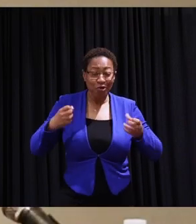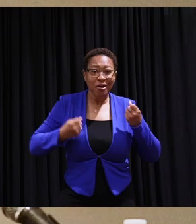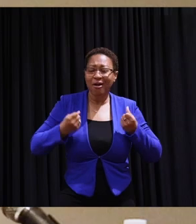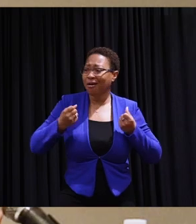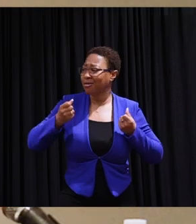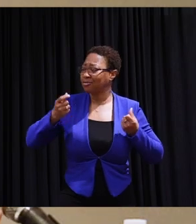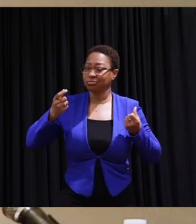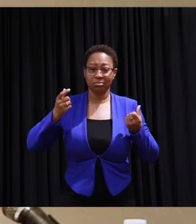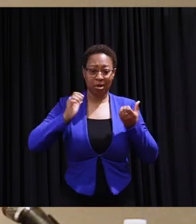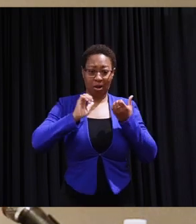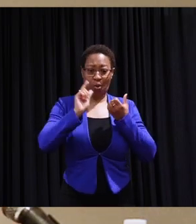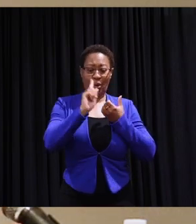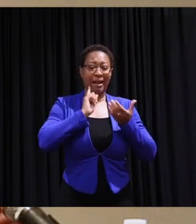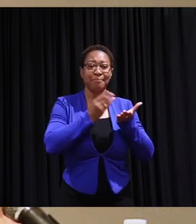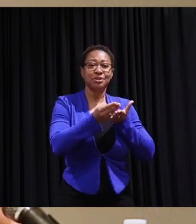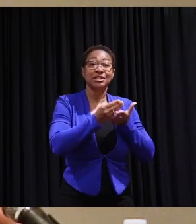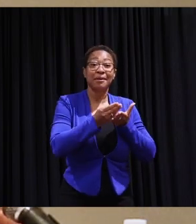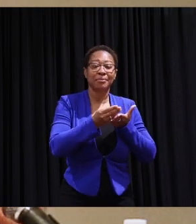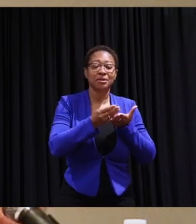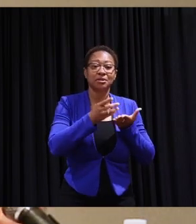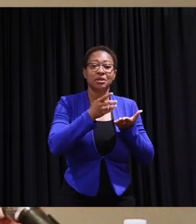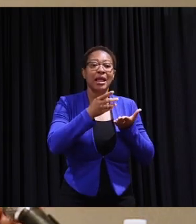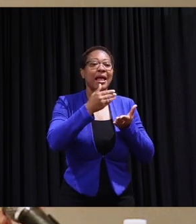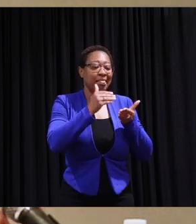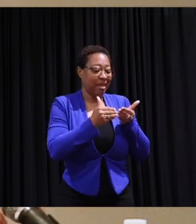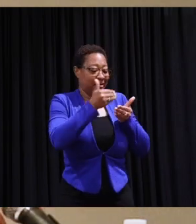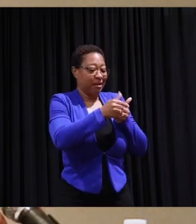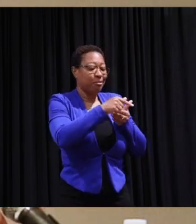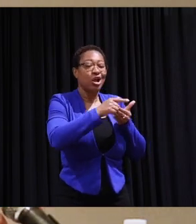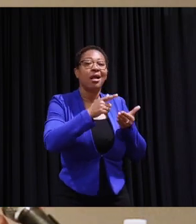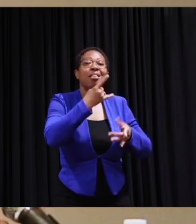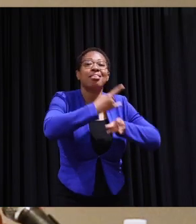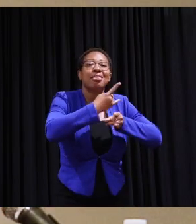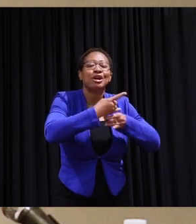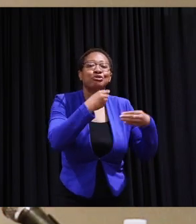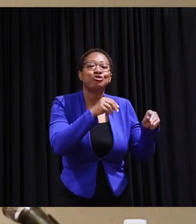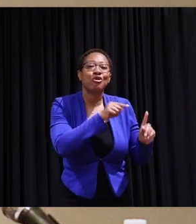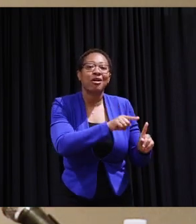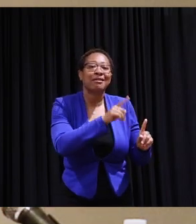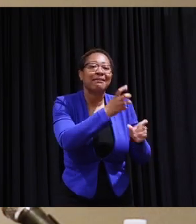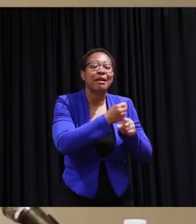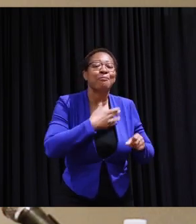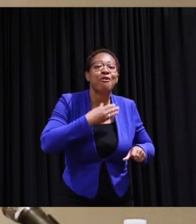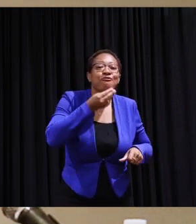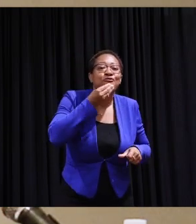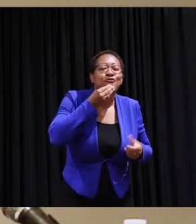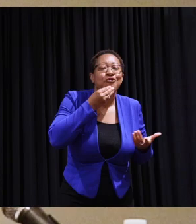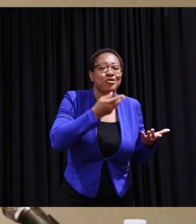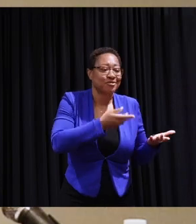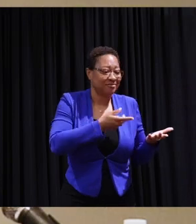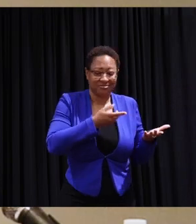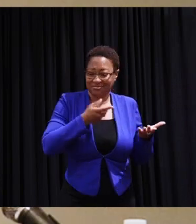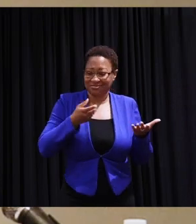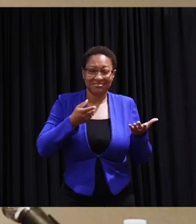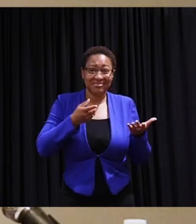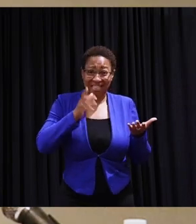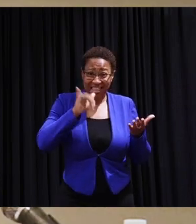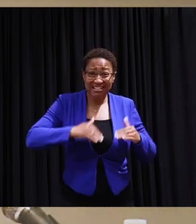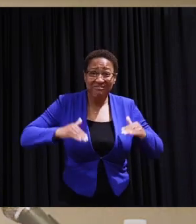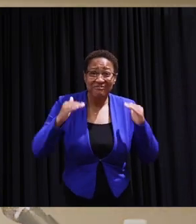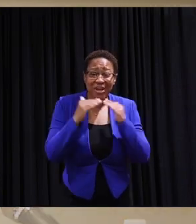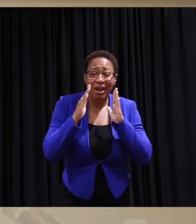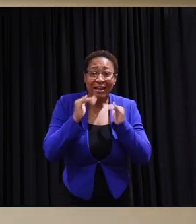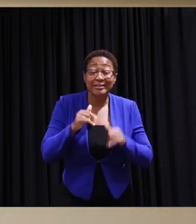they're shopping at the neighborhood liquor store. that is not fair housing. So